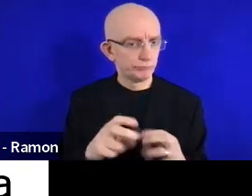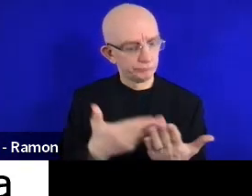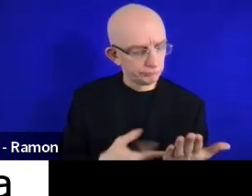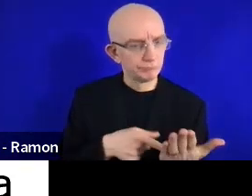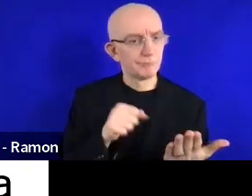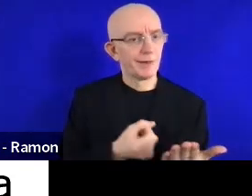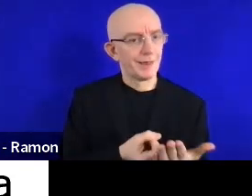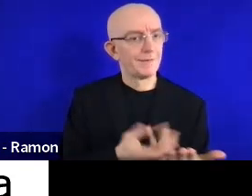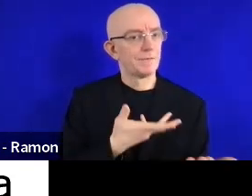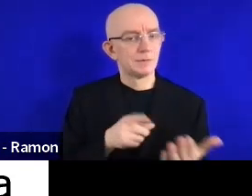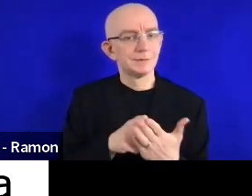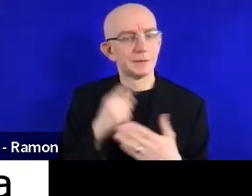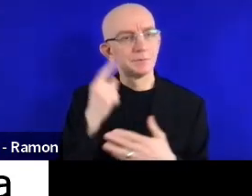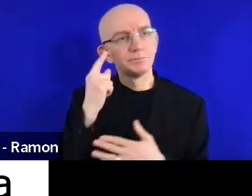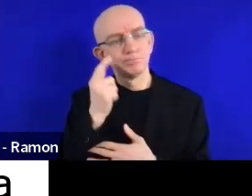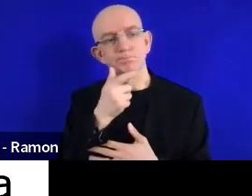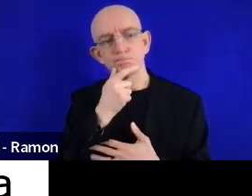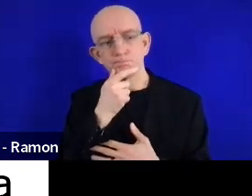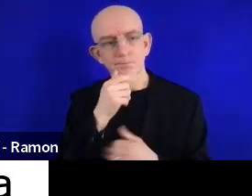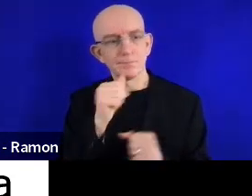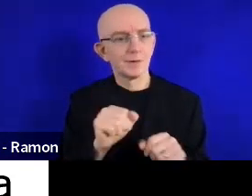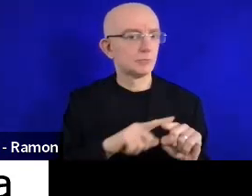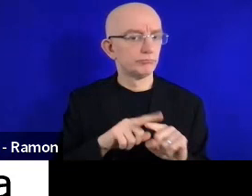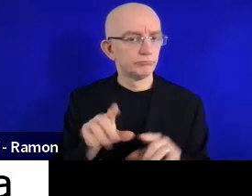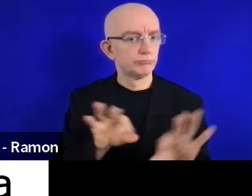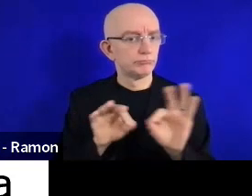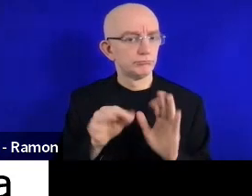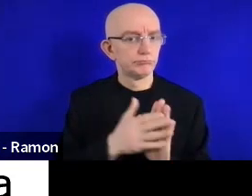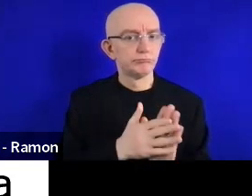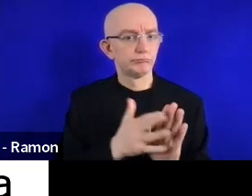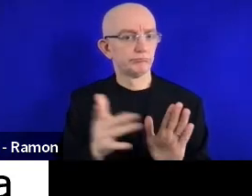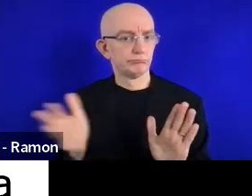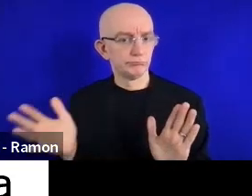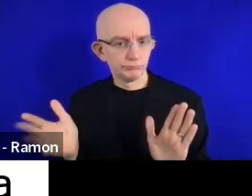study revealed the main drivers of vulnerability